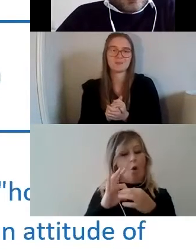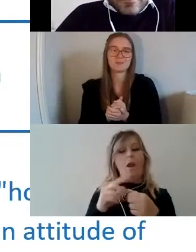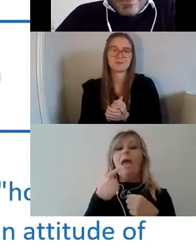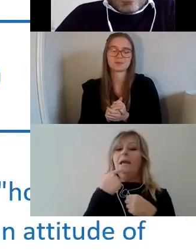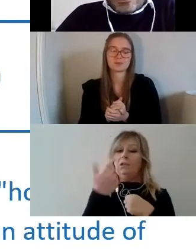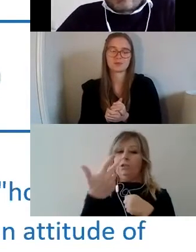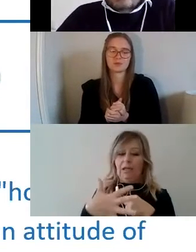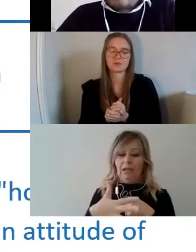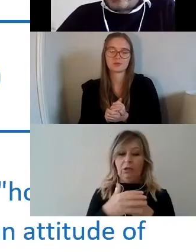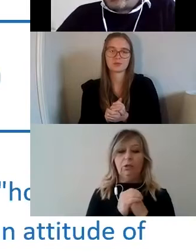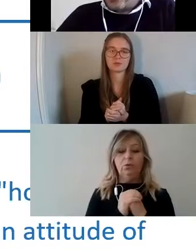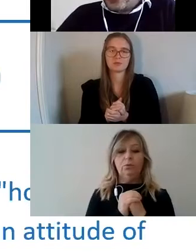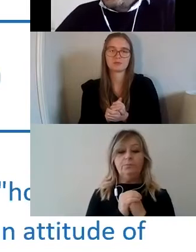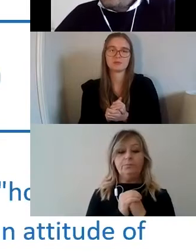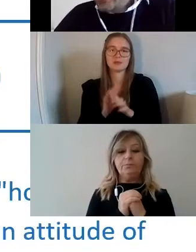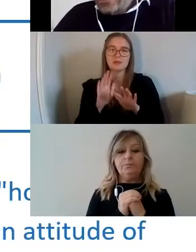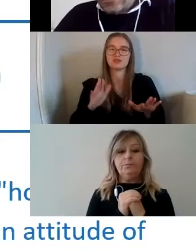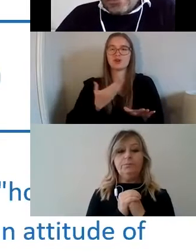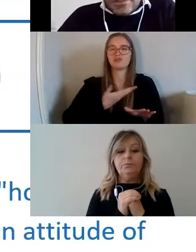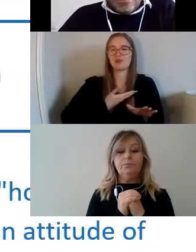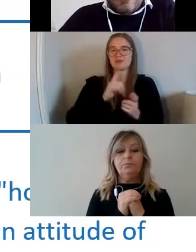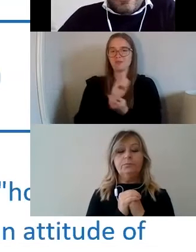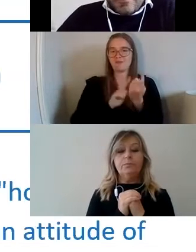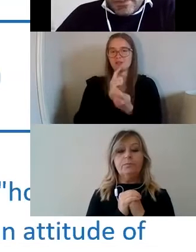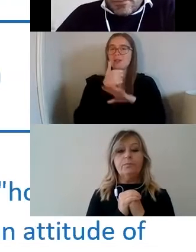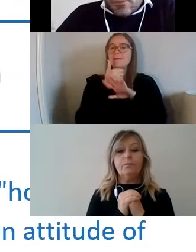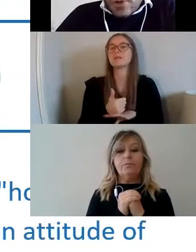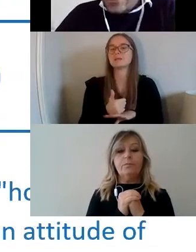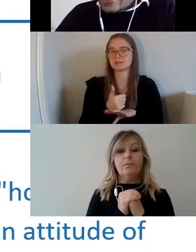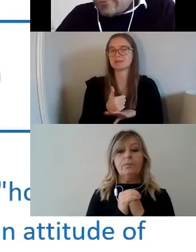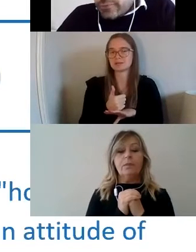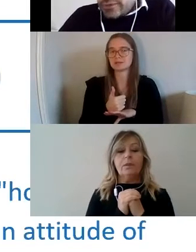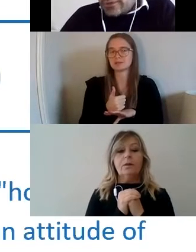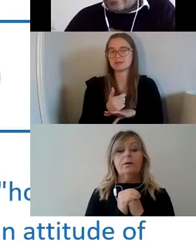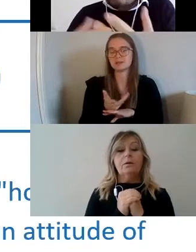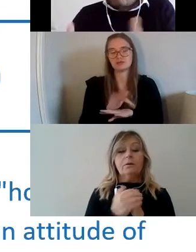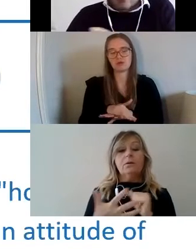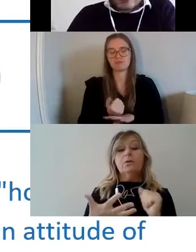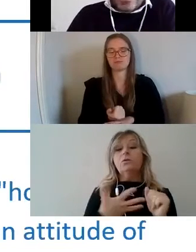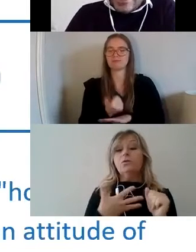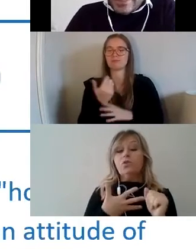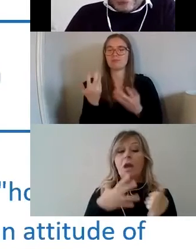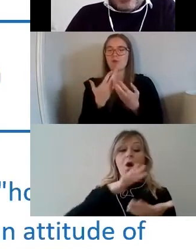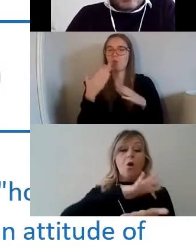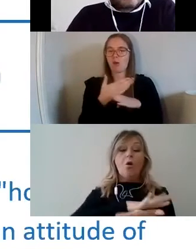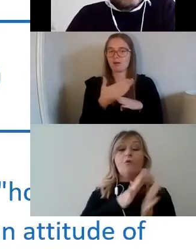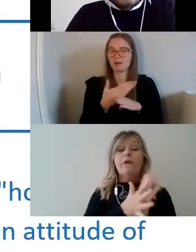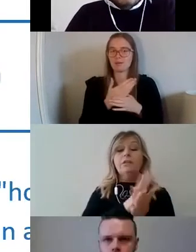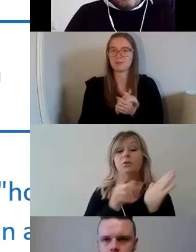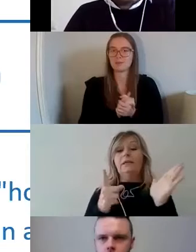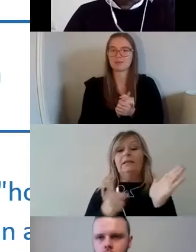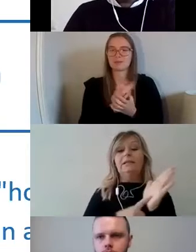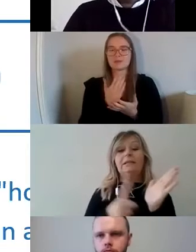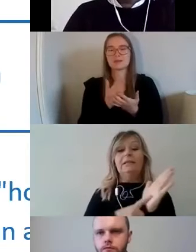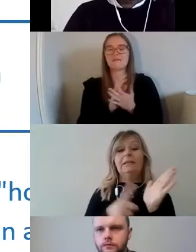the Child Rights Convention is the base, is where we come from in terms of work, and it's